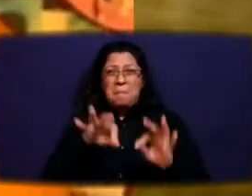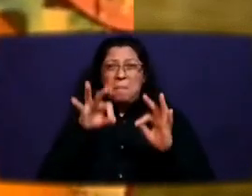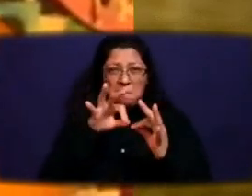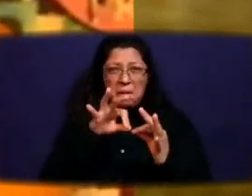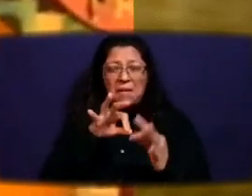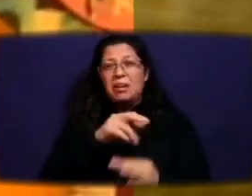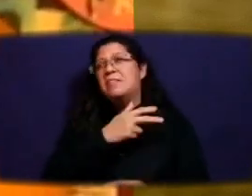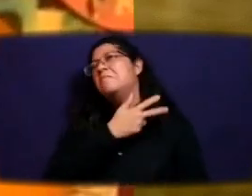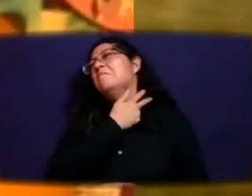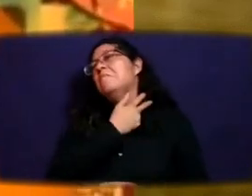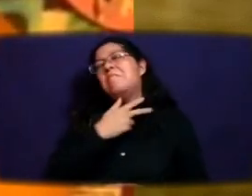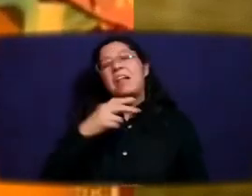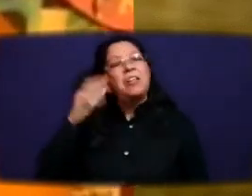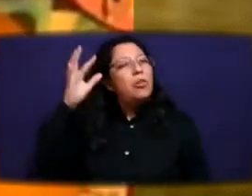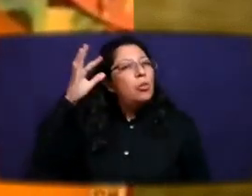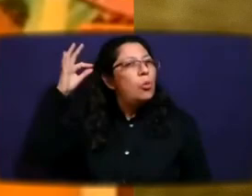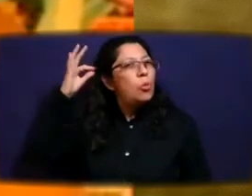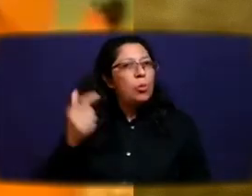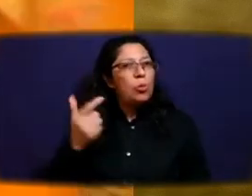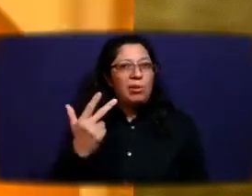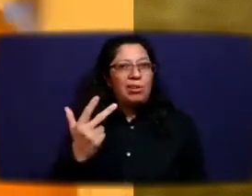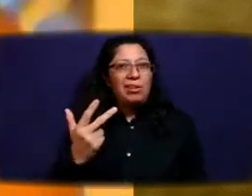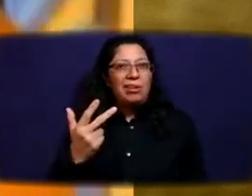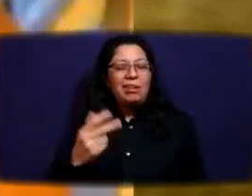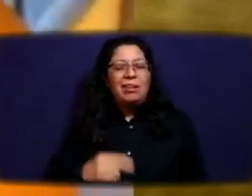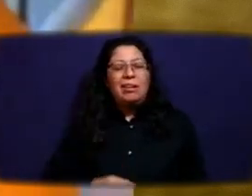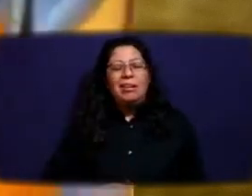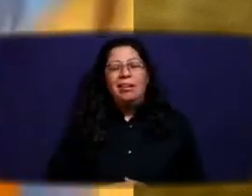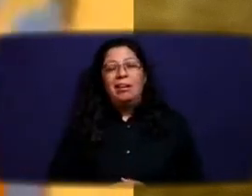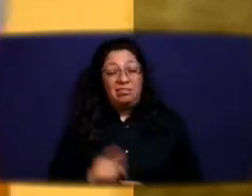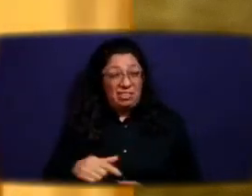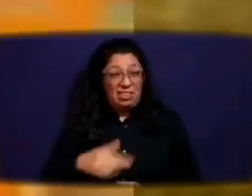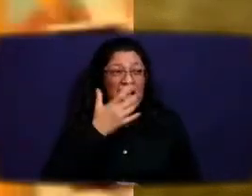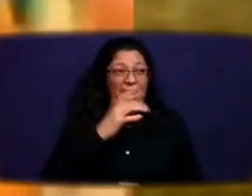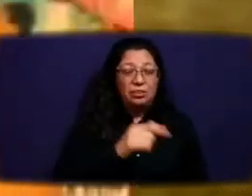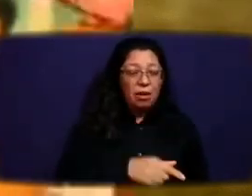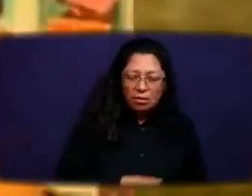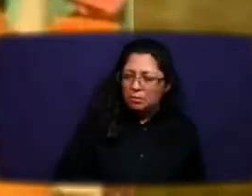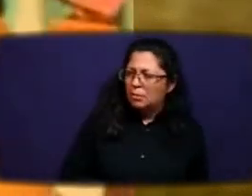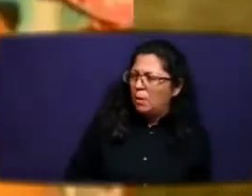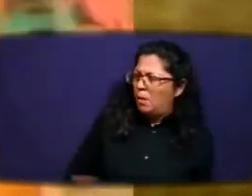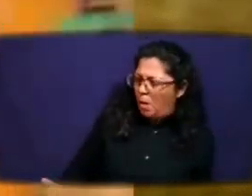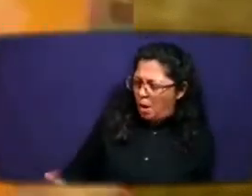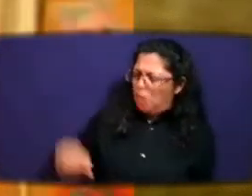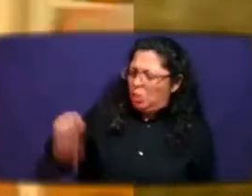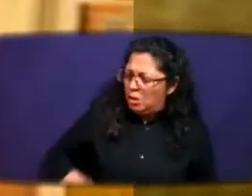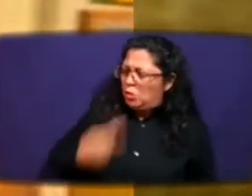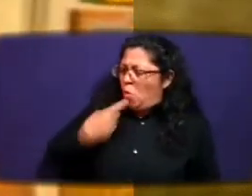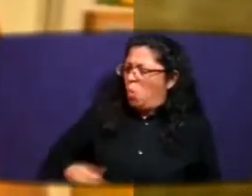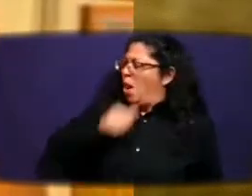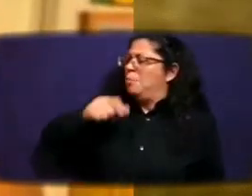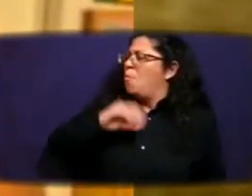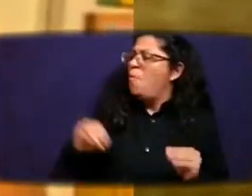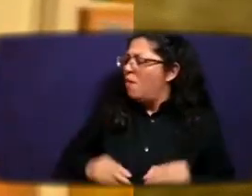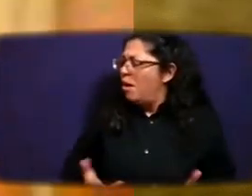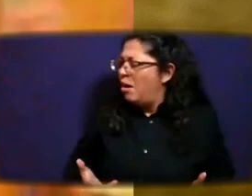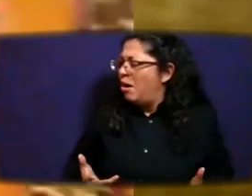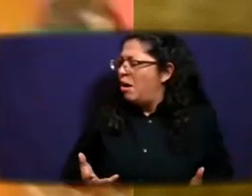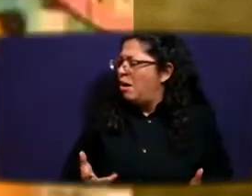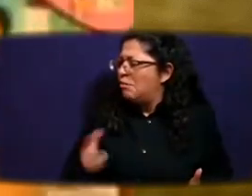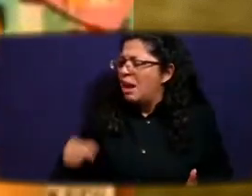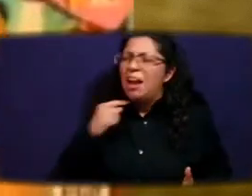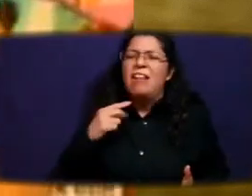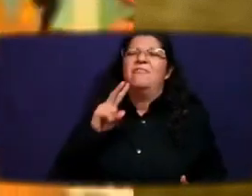feathers on her neck. He yells at her, "Hey, I told you not to move, girl. I